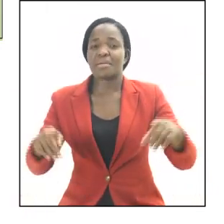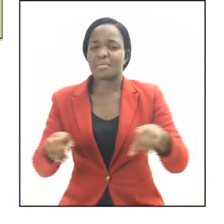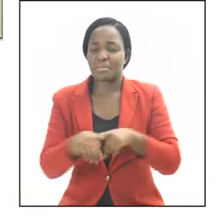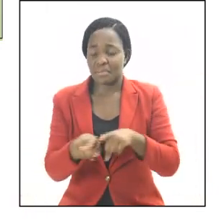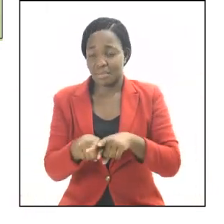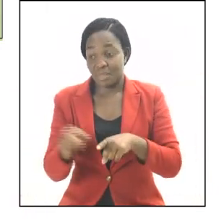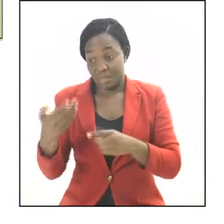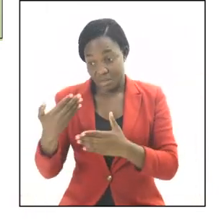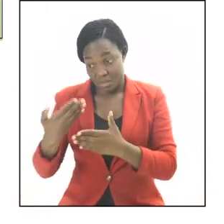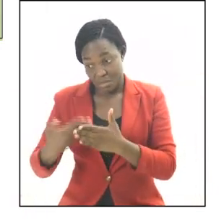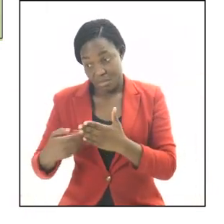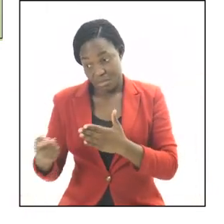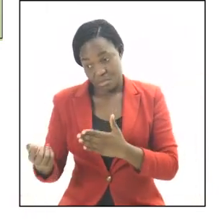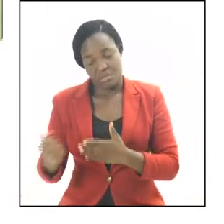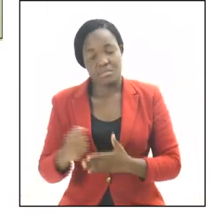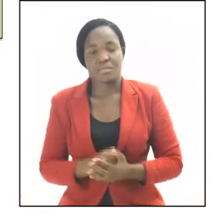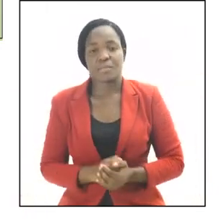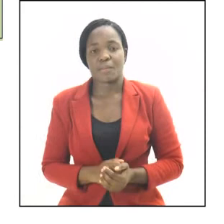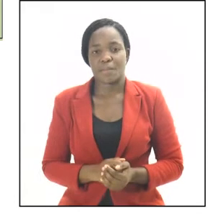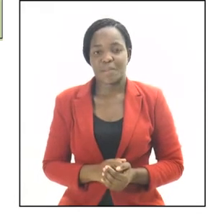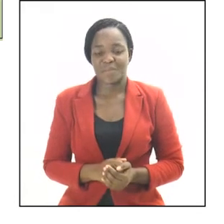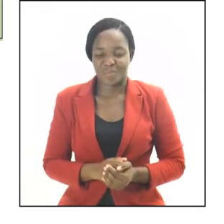paper lying on top of your desk.